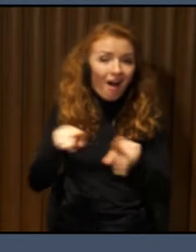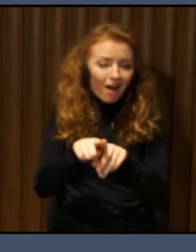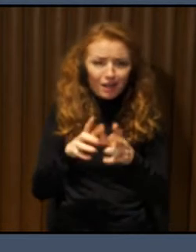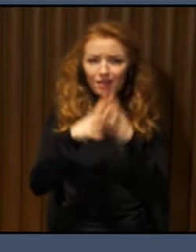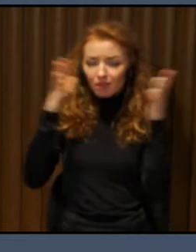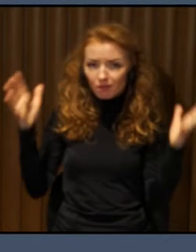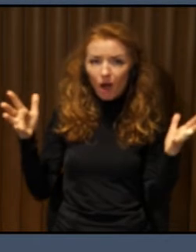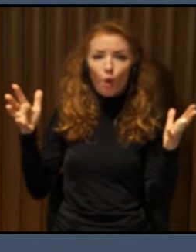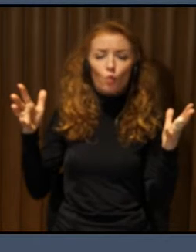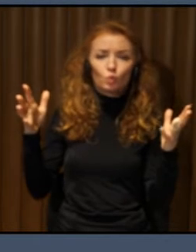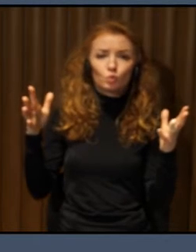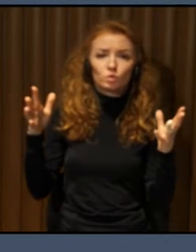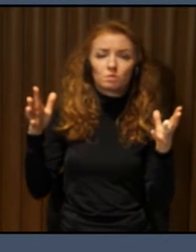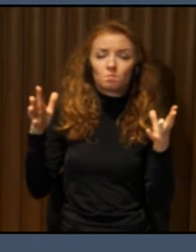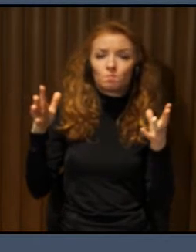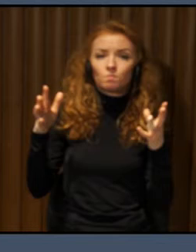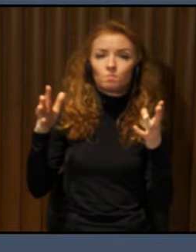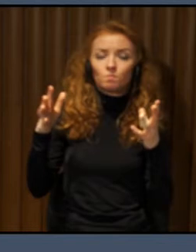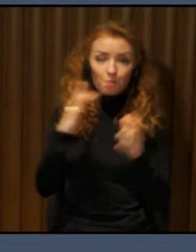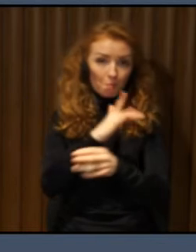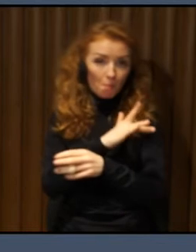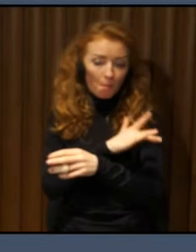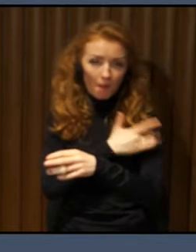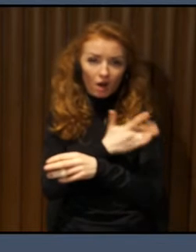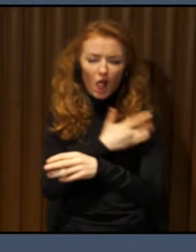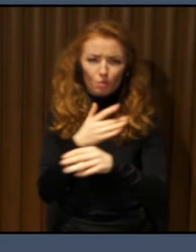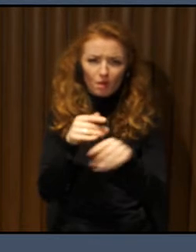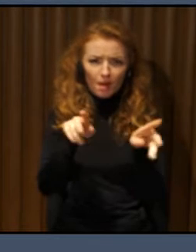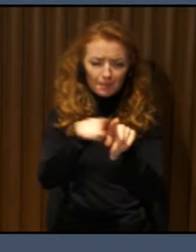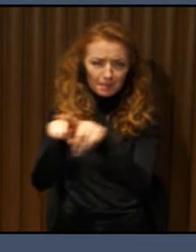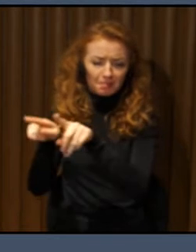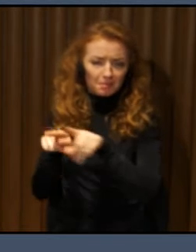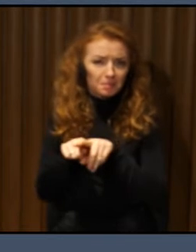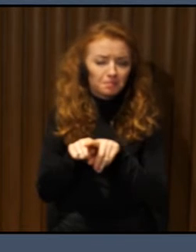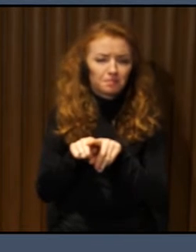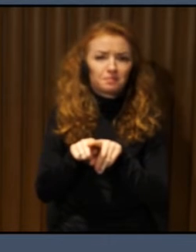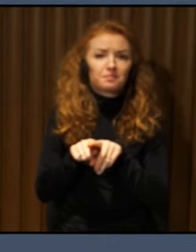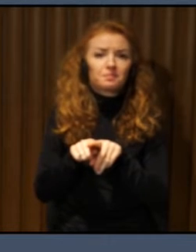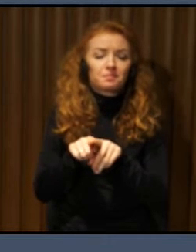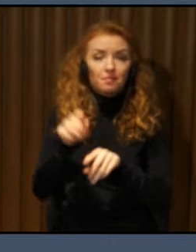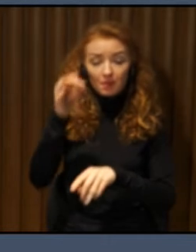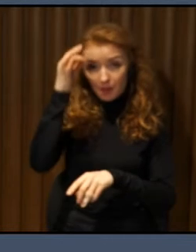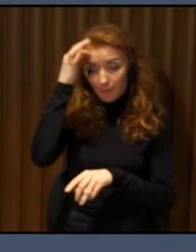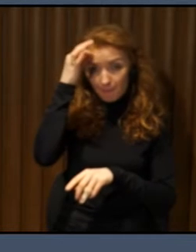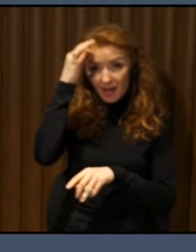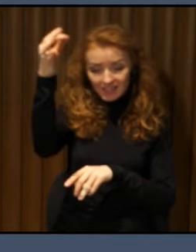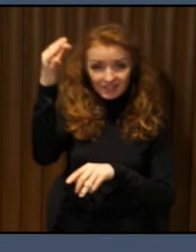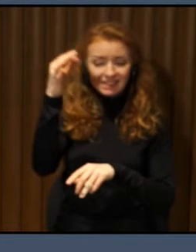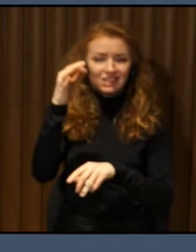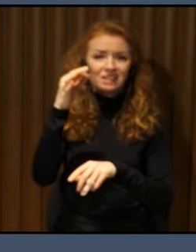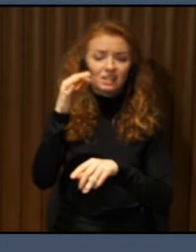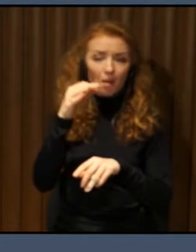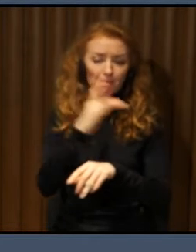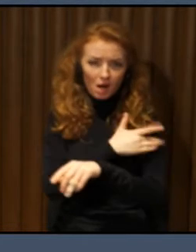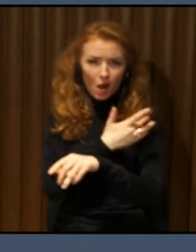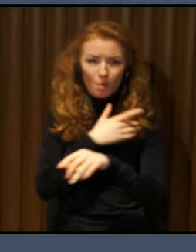like I mentioned there. And then there's also overlapping. So what we found kind of in our analysis once we've done this work is you can